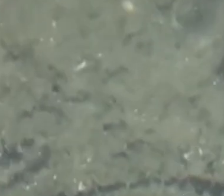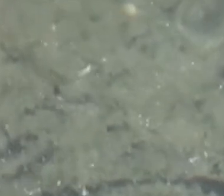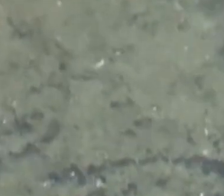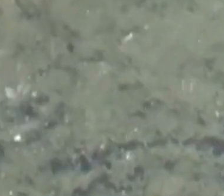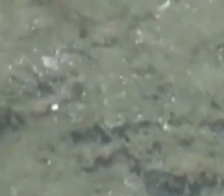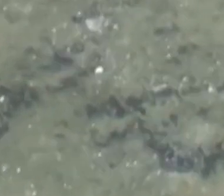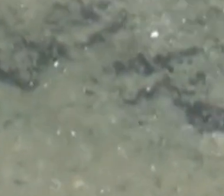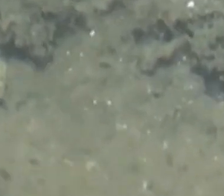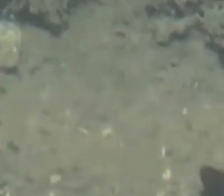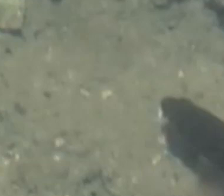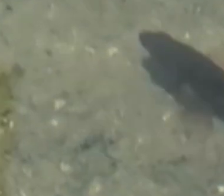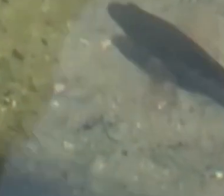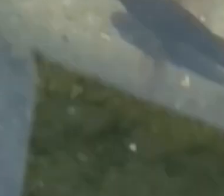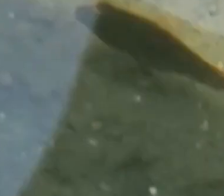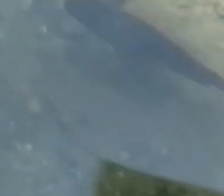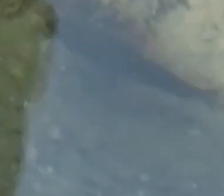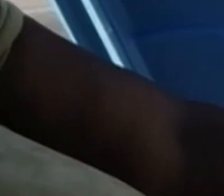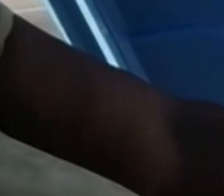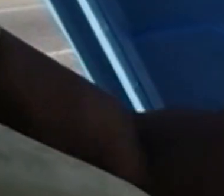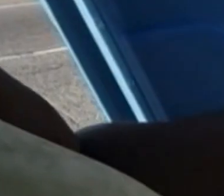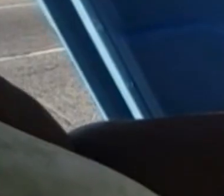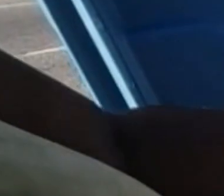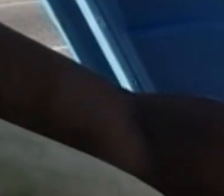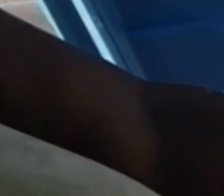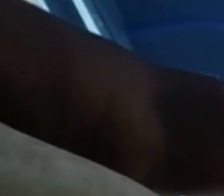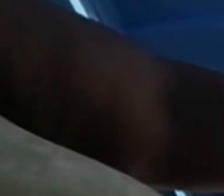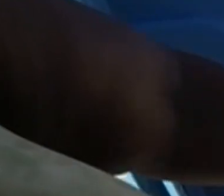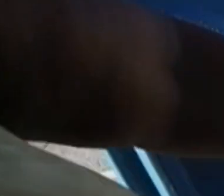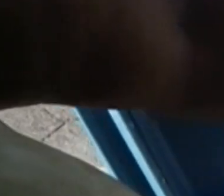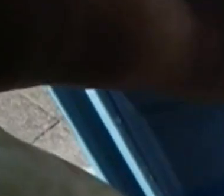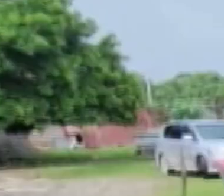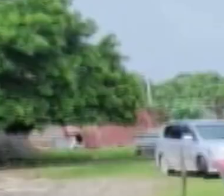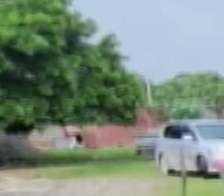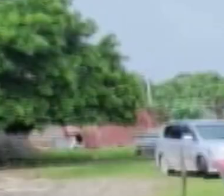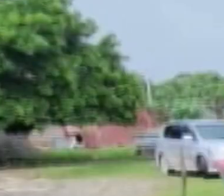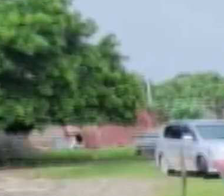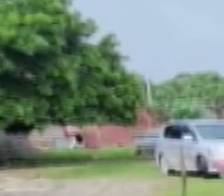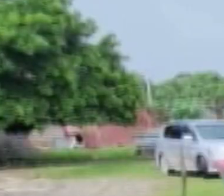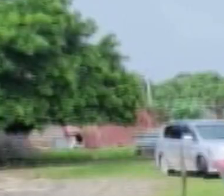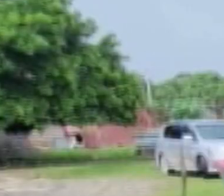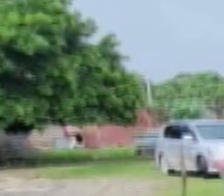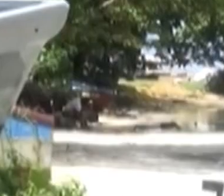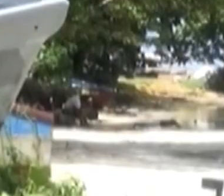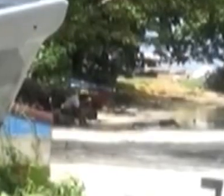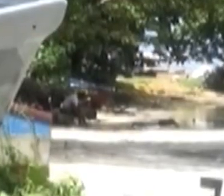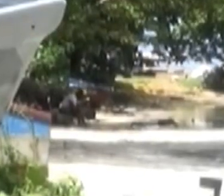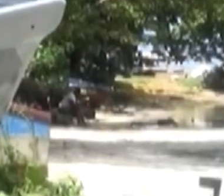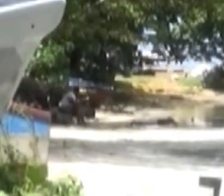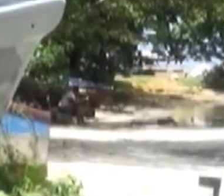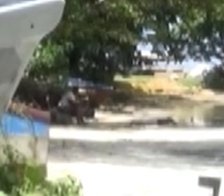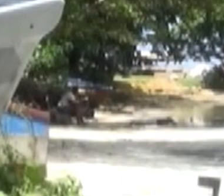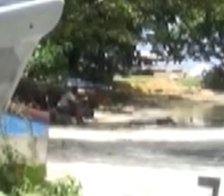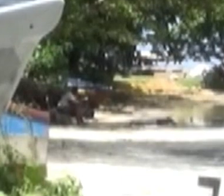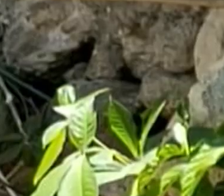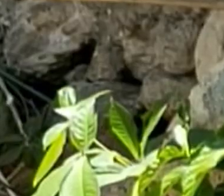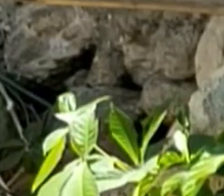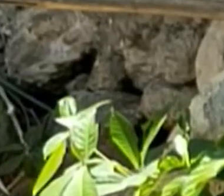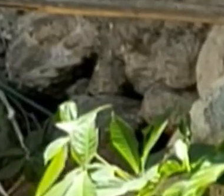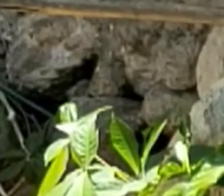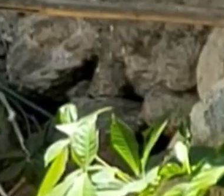been allocated to continue the fisheries sector production improvement program. $4 million will go towards motor fuel